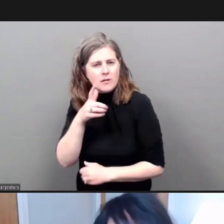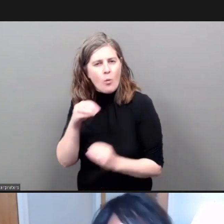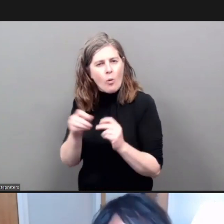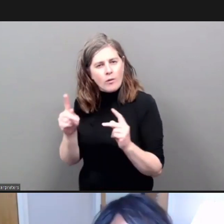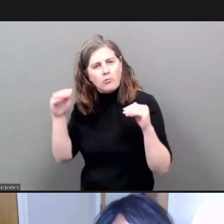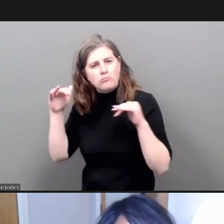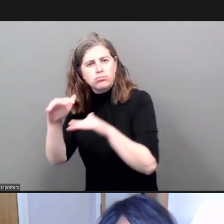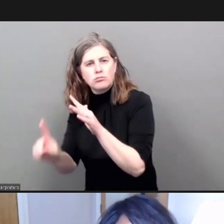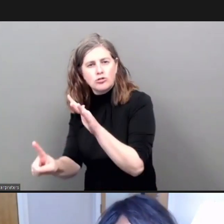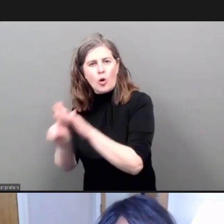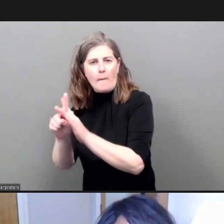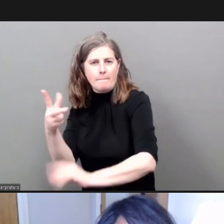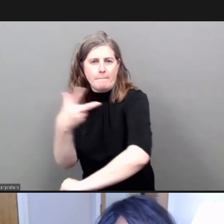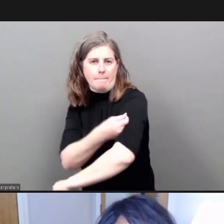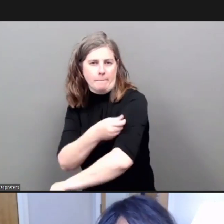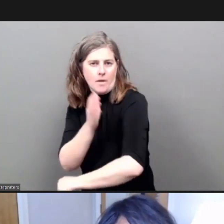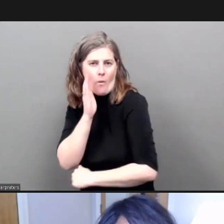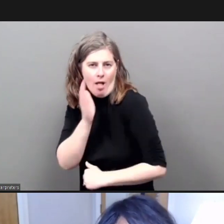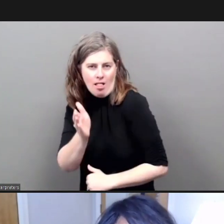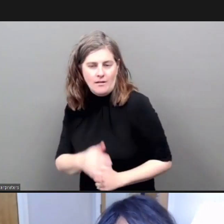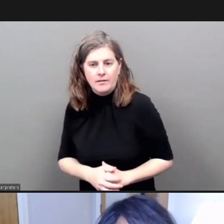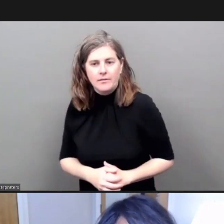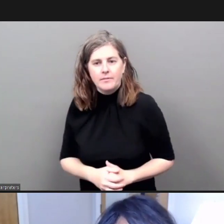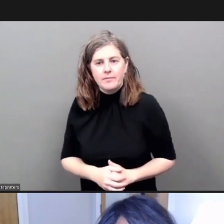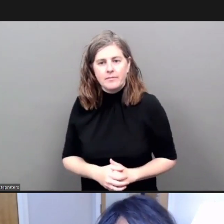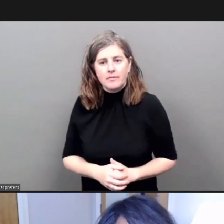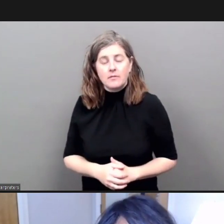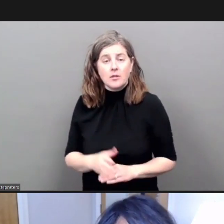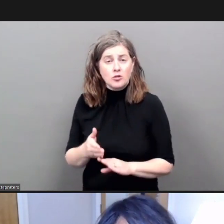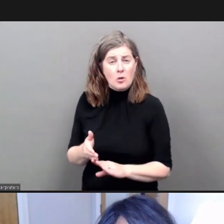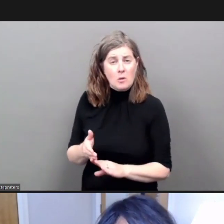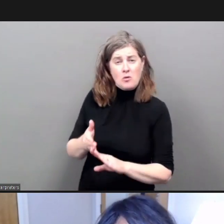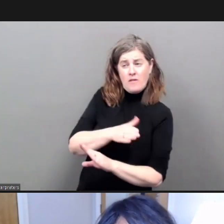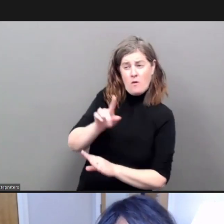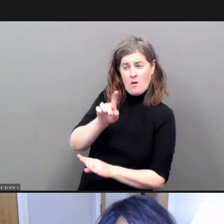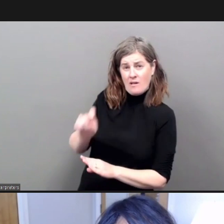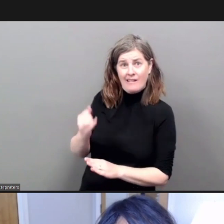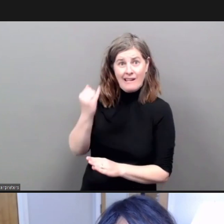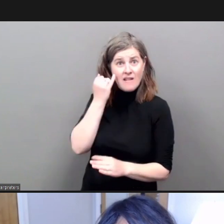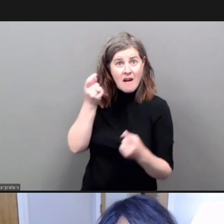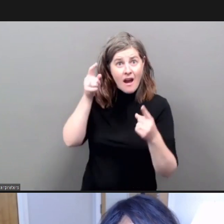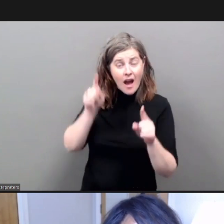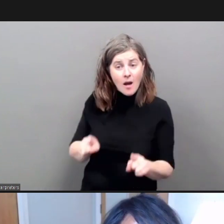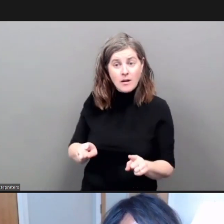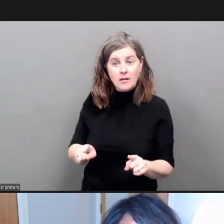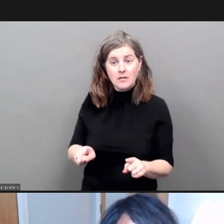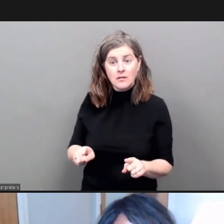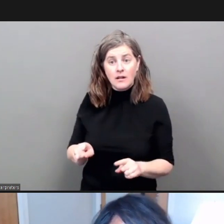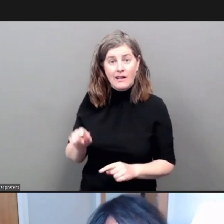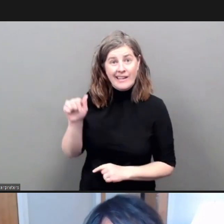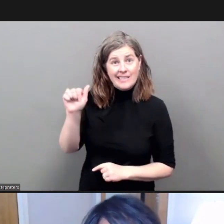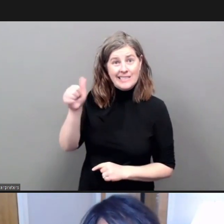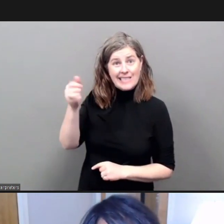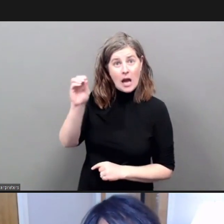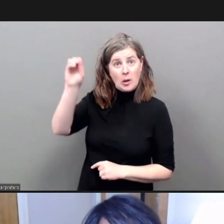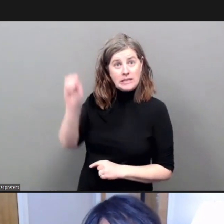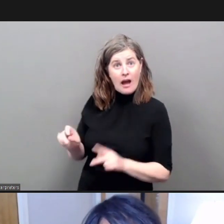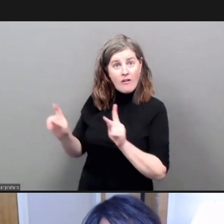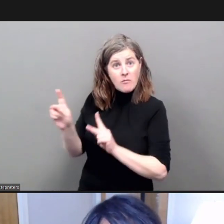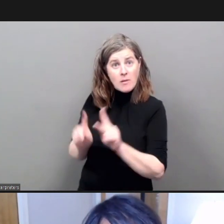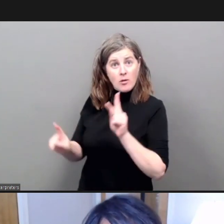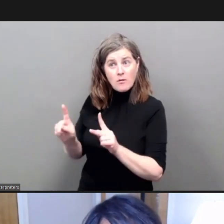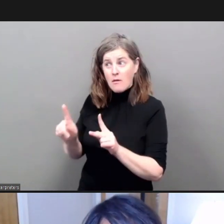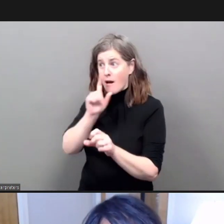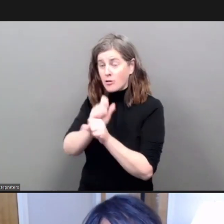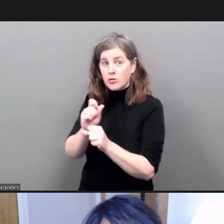their shots. And to a previous question too, like if it turns out that 10% of the population actually